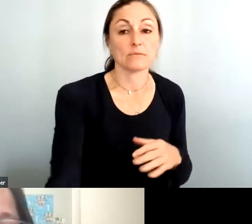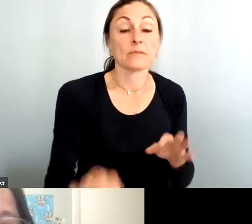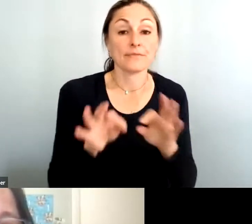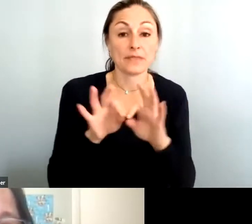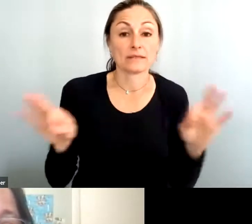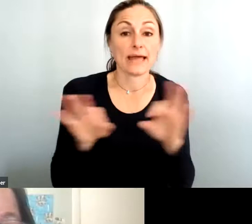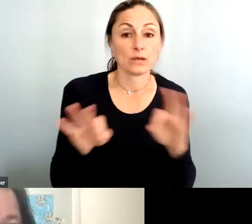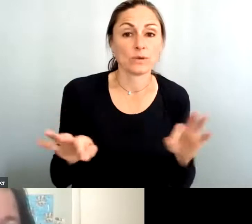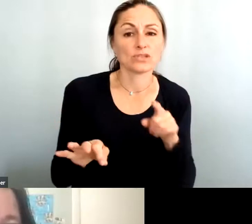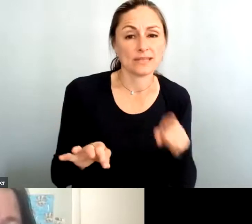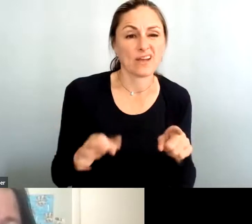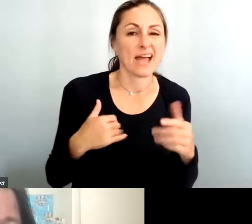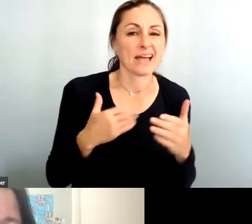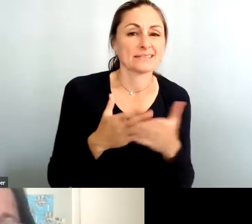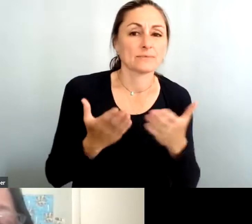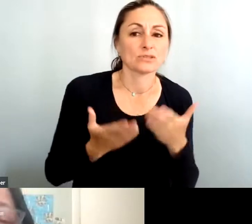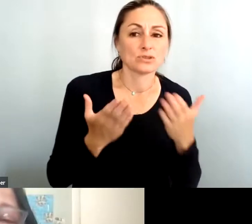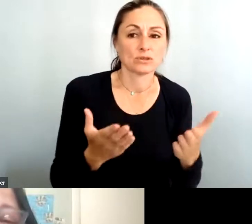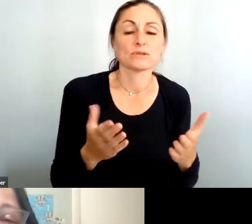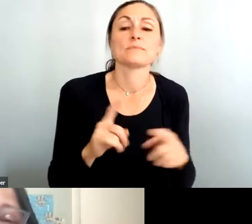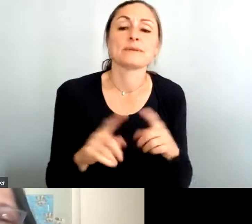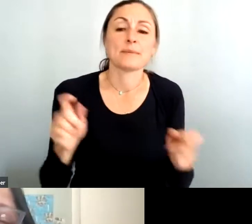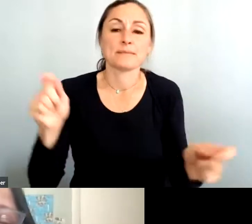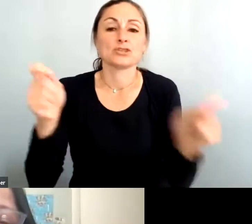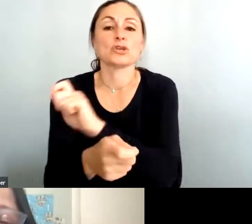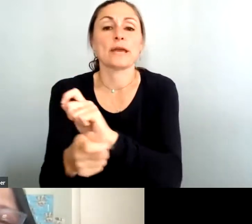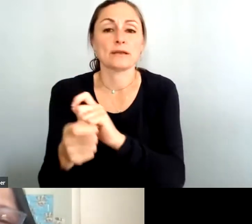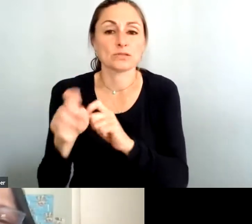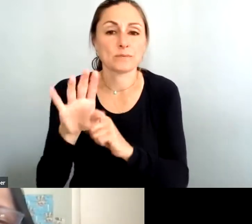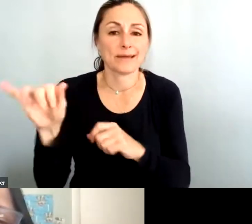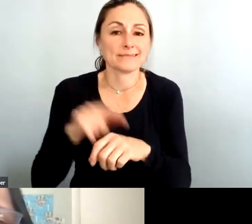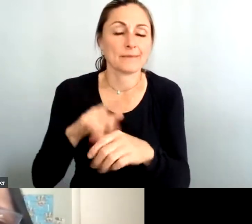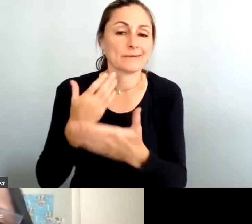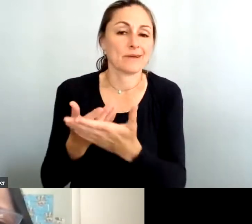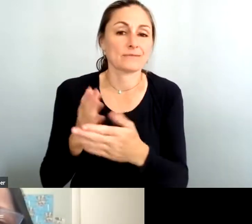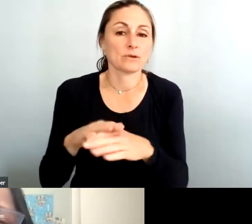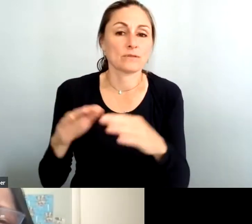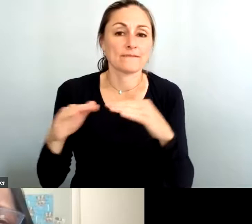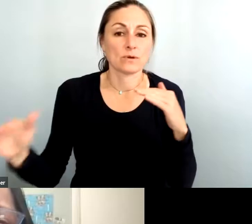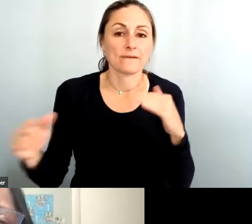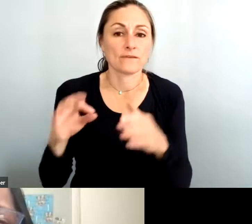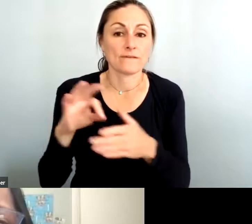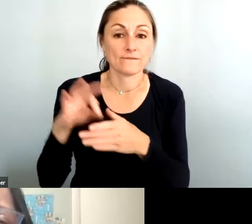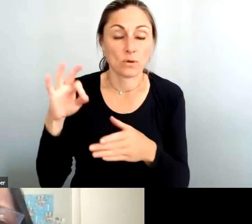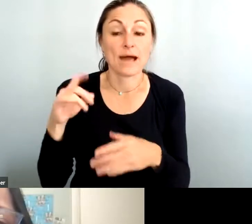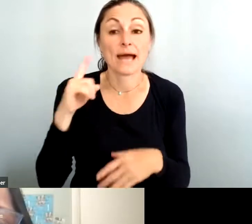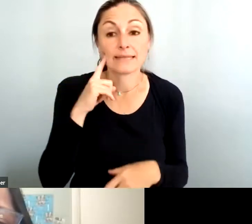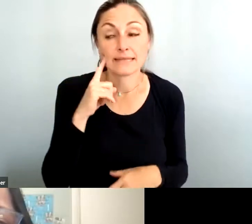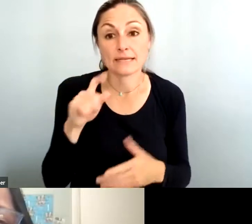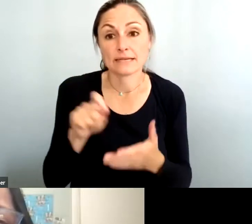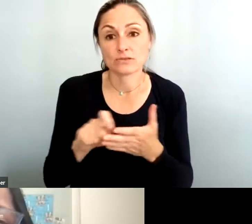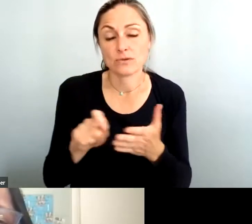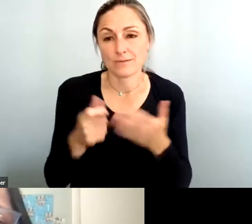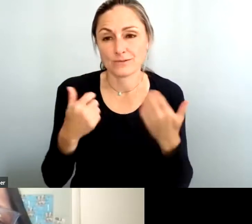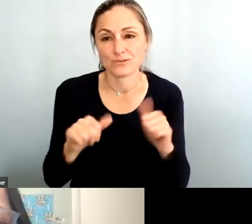some suggestions, it may change by the time it gets to the floor for a vote. But I believe that it's written, I'm trying to do